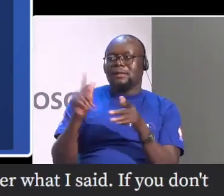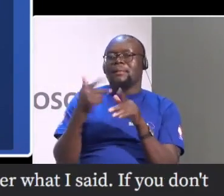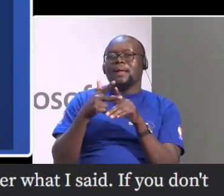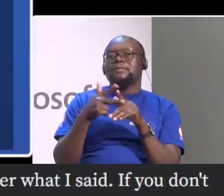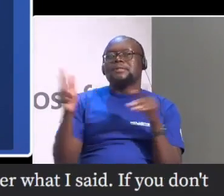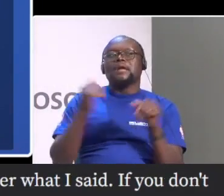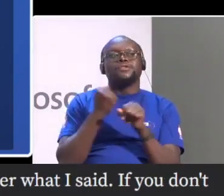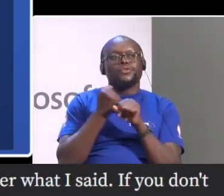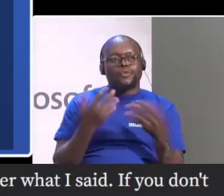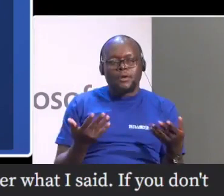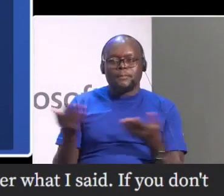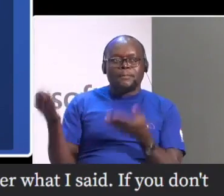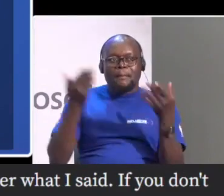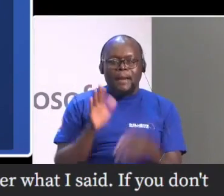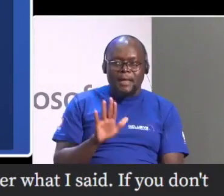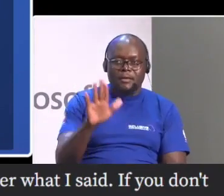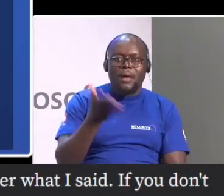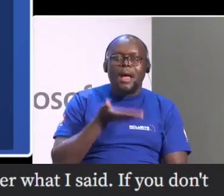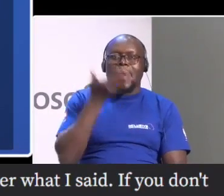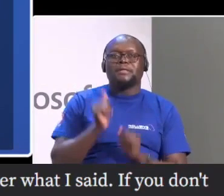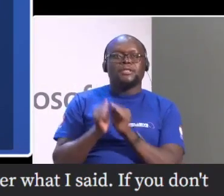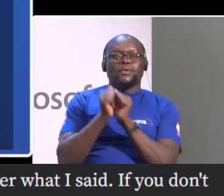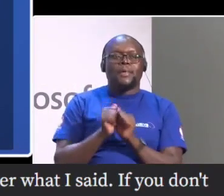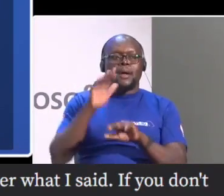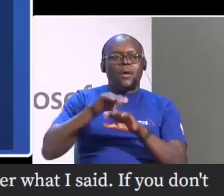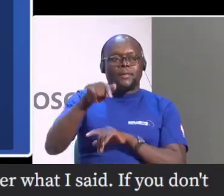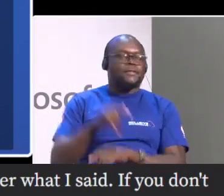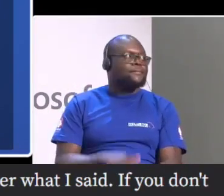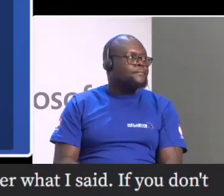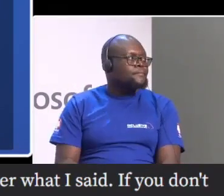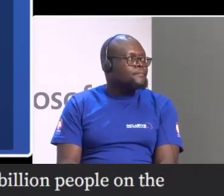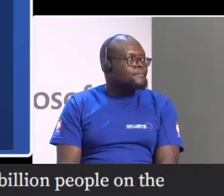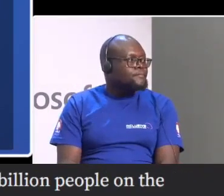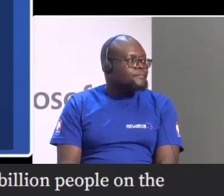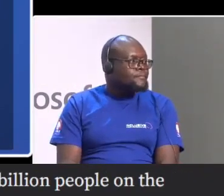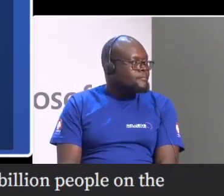start to put your answers down on this.